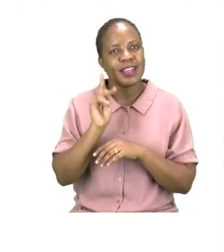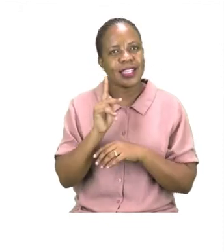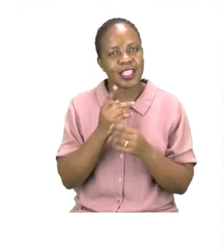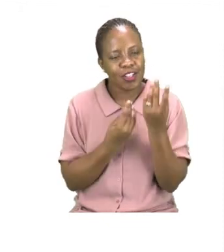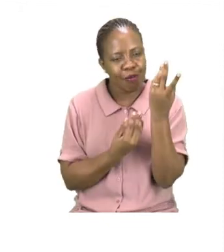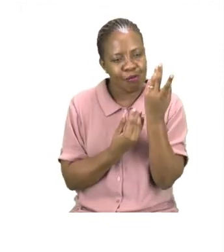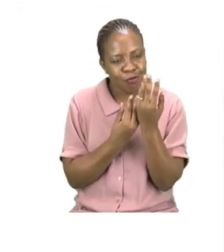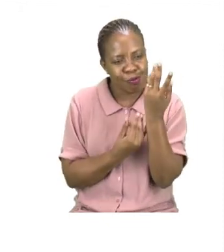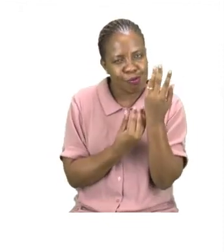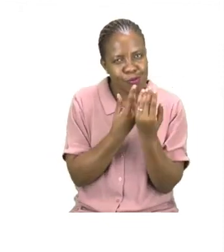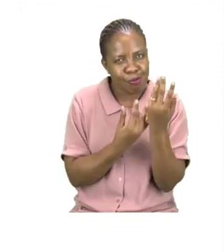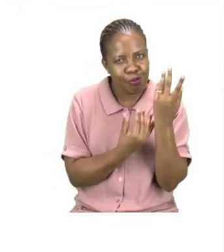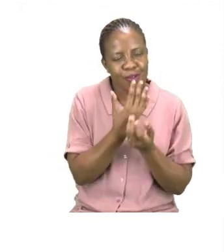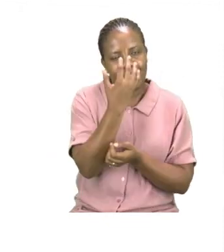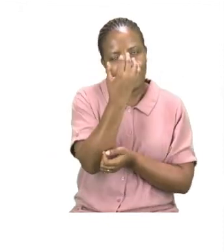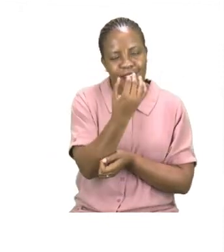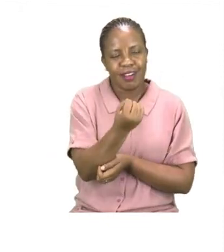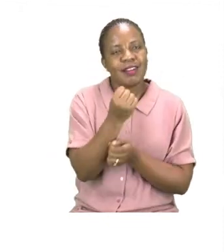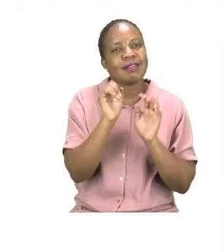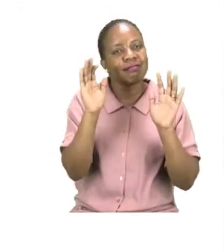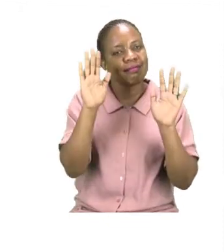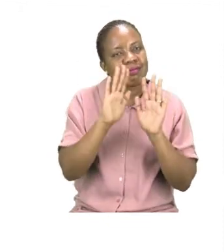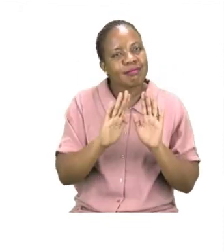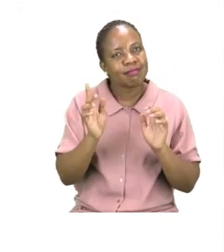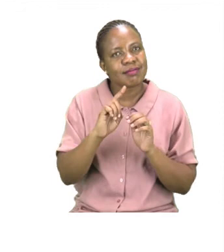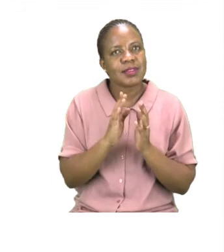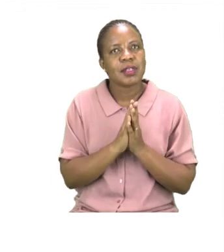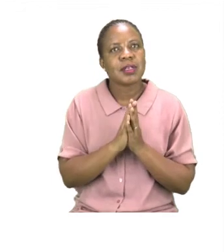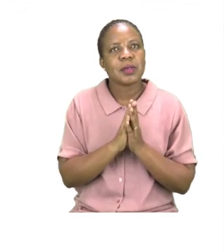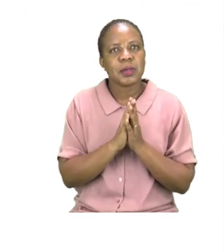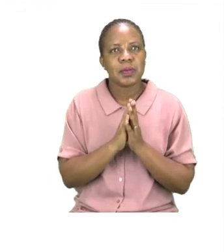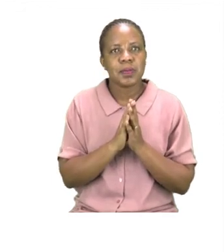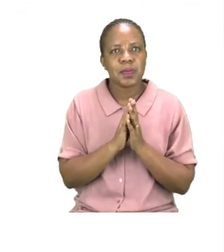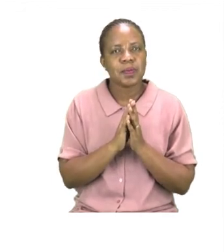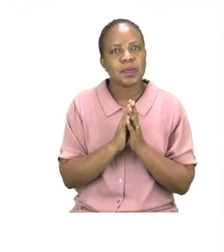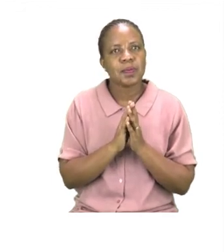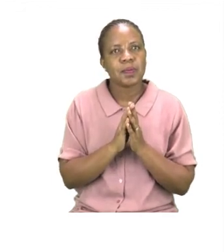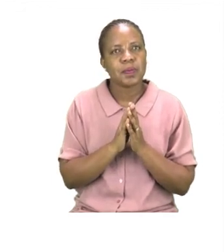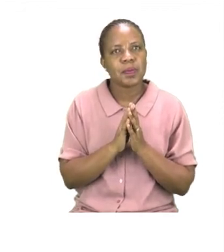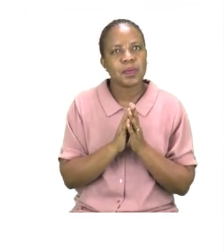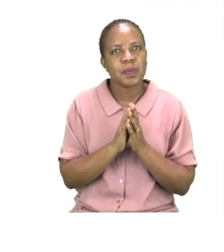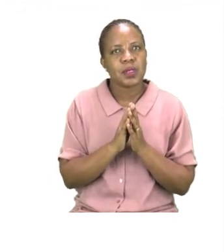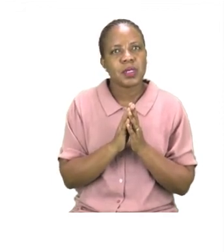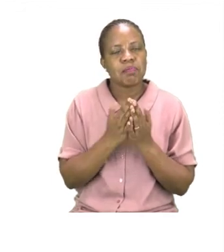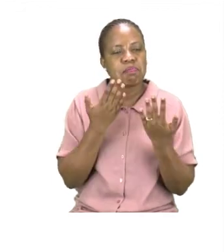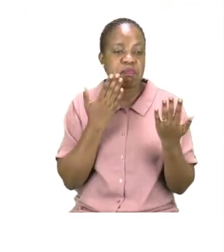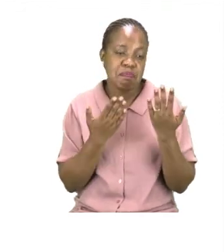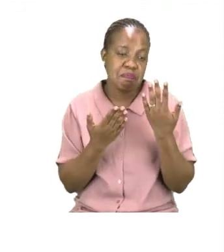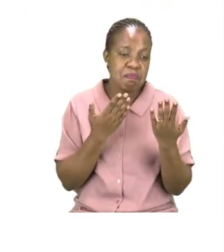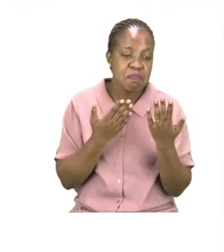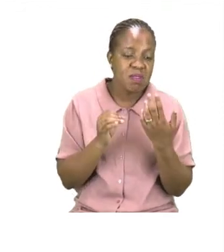time colour in the lines. And if you'd like you can ask an adult to read you the story about